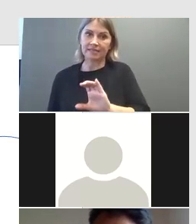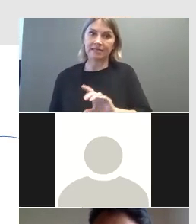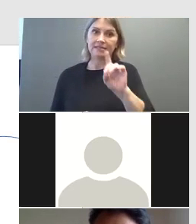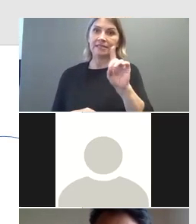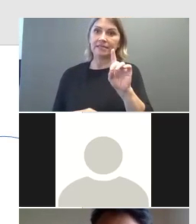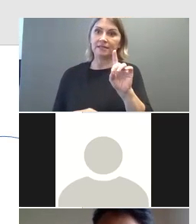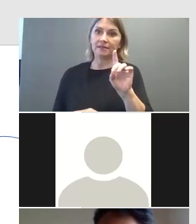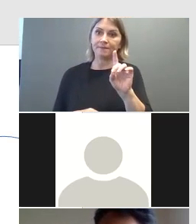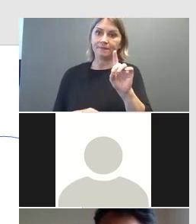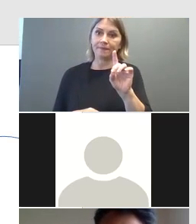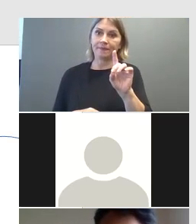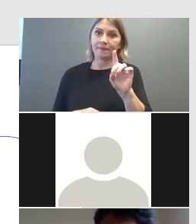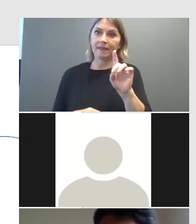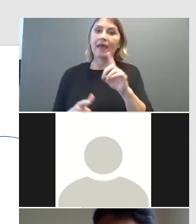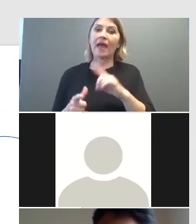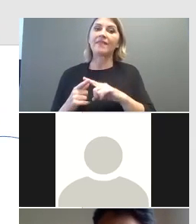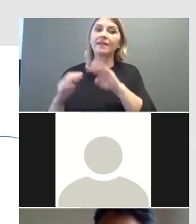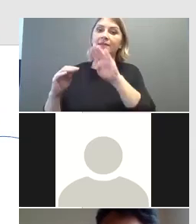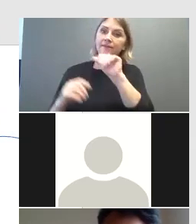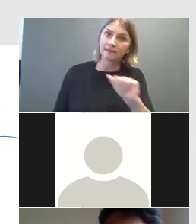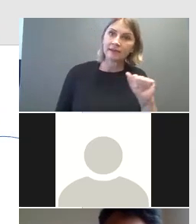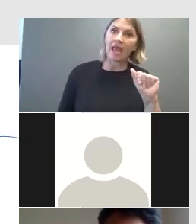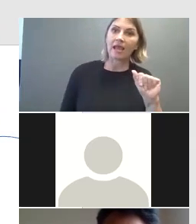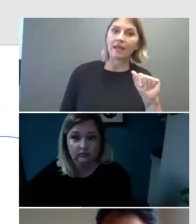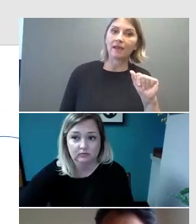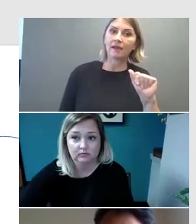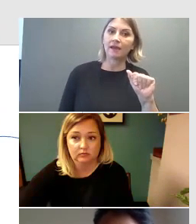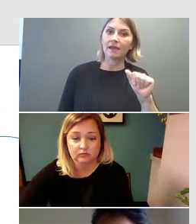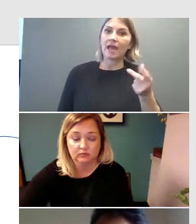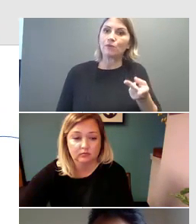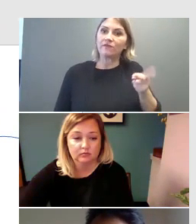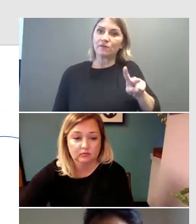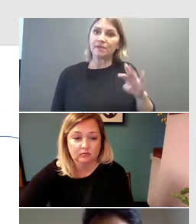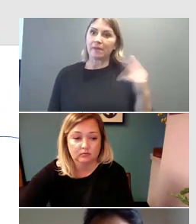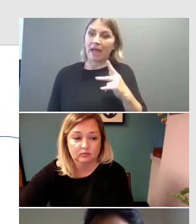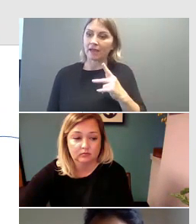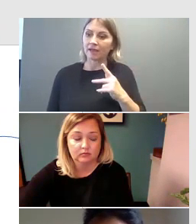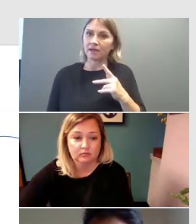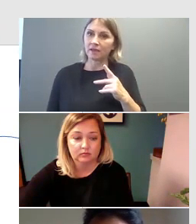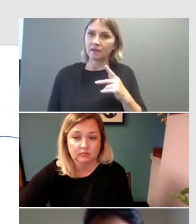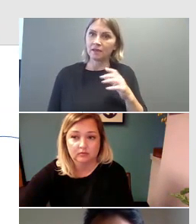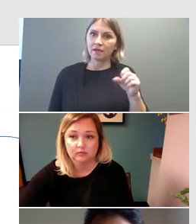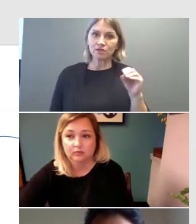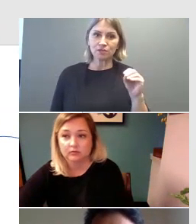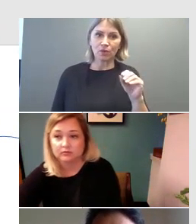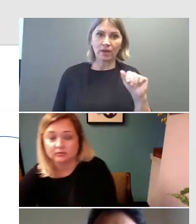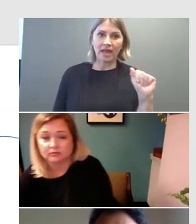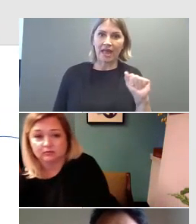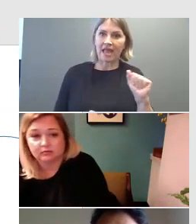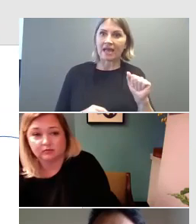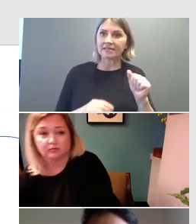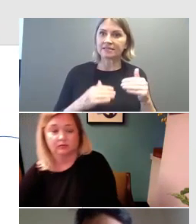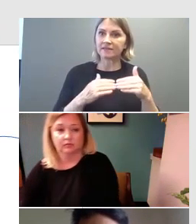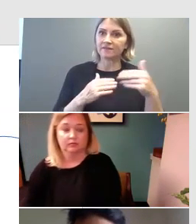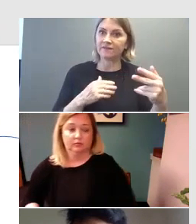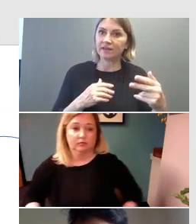D, and I then go to A. And then I reverse back. So A has the lowest post-visit number, followed by